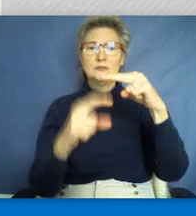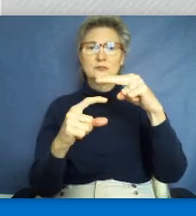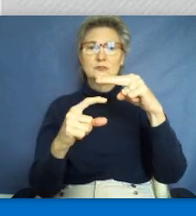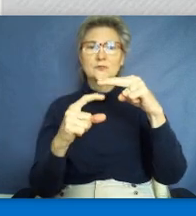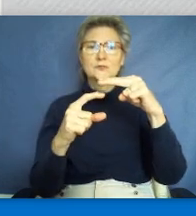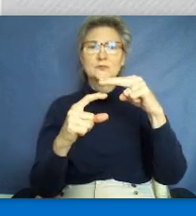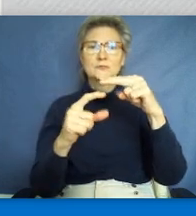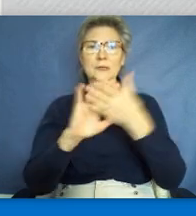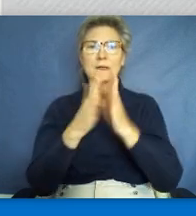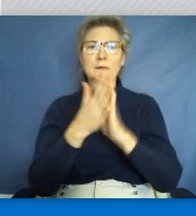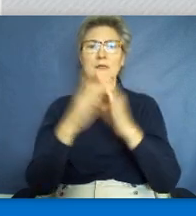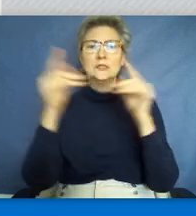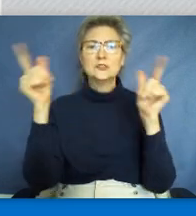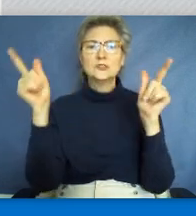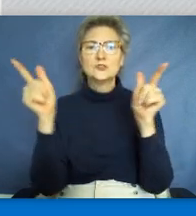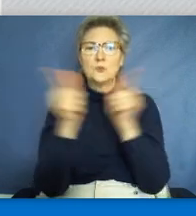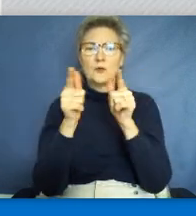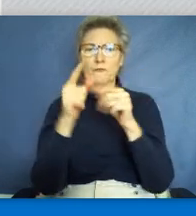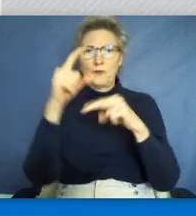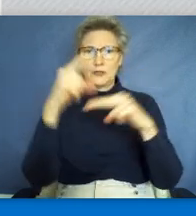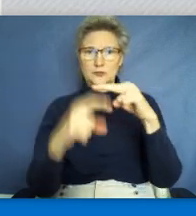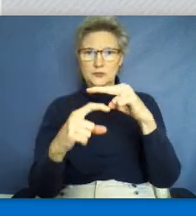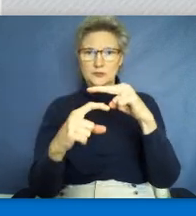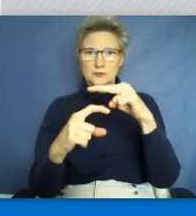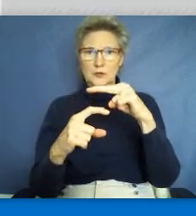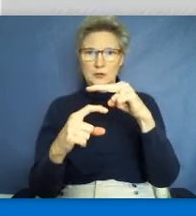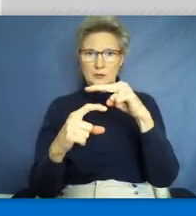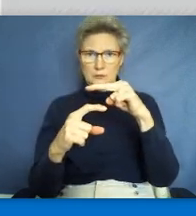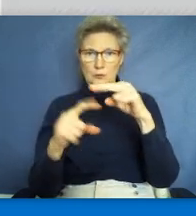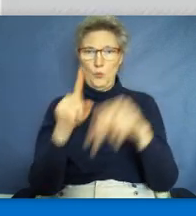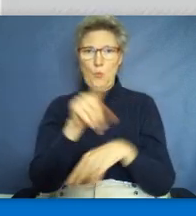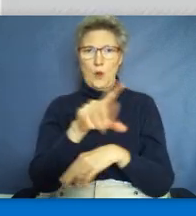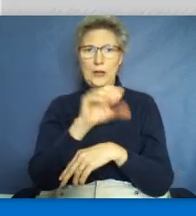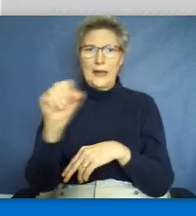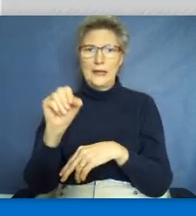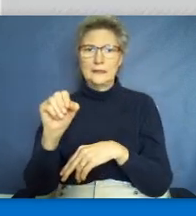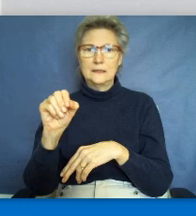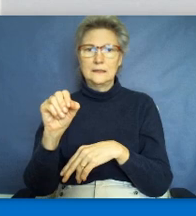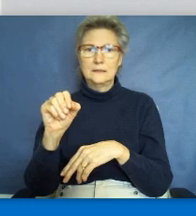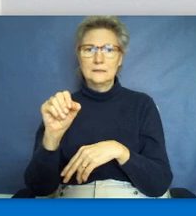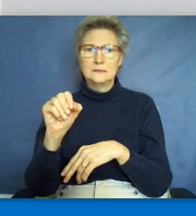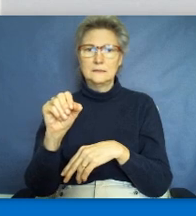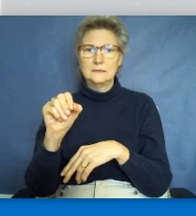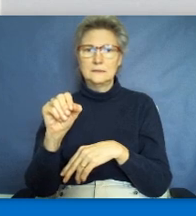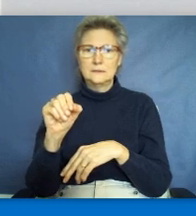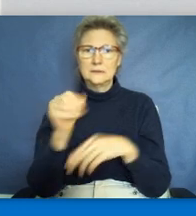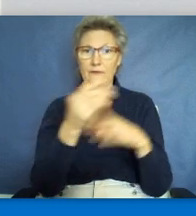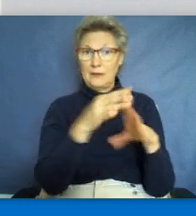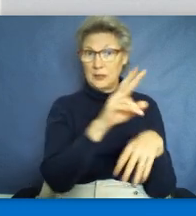fraction to a smaller fraction. I can rename it as 1 and...